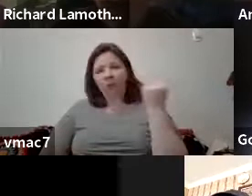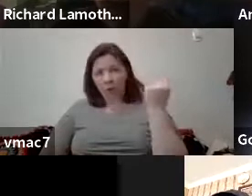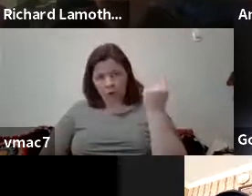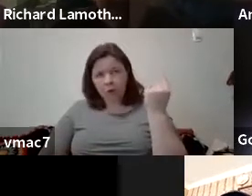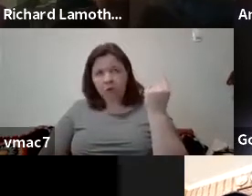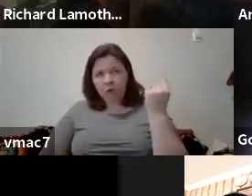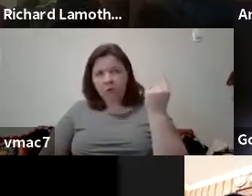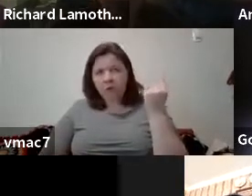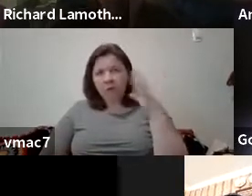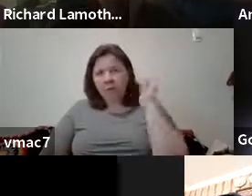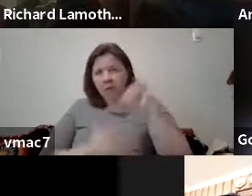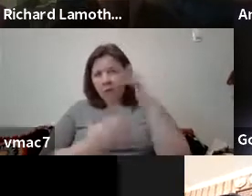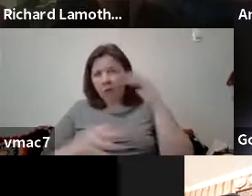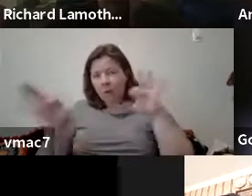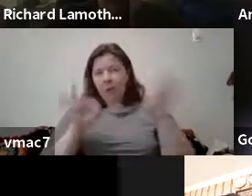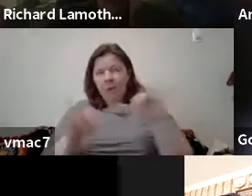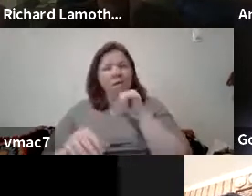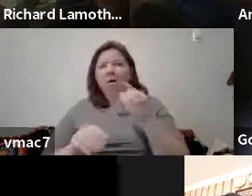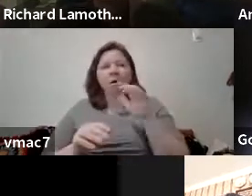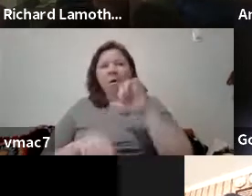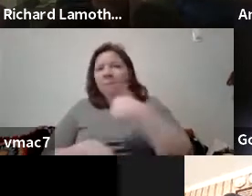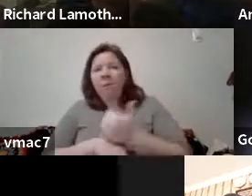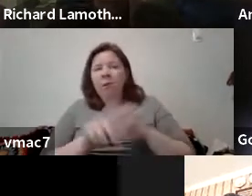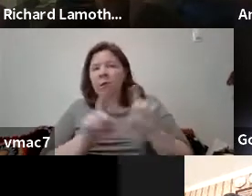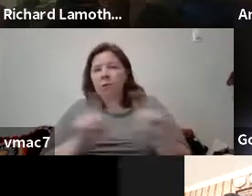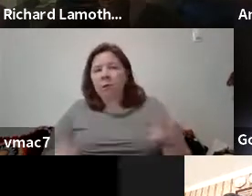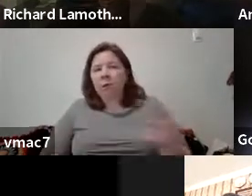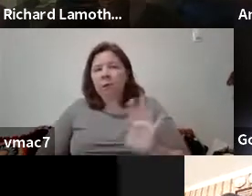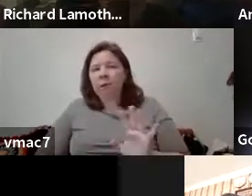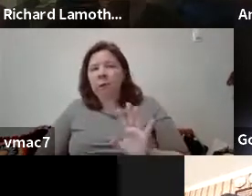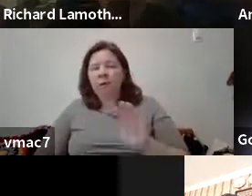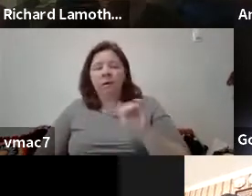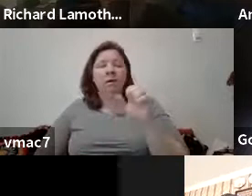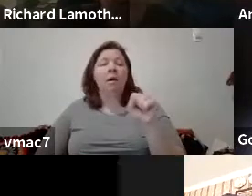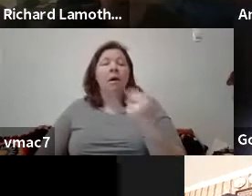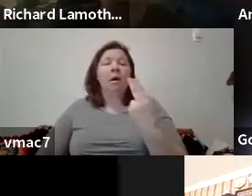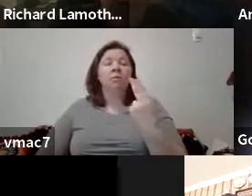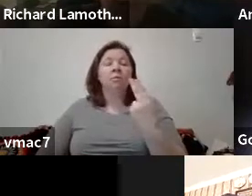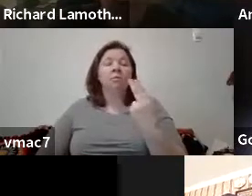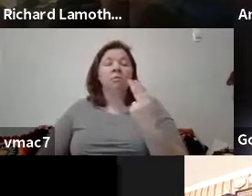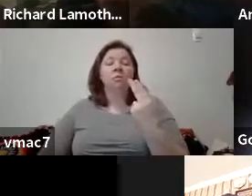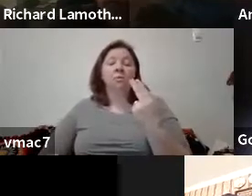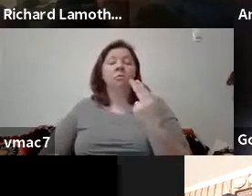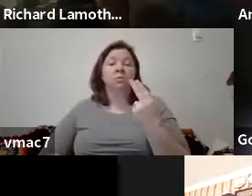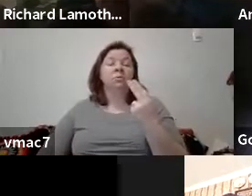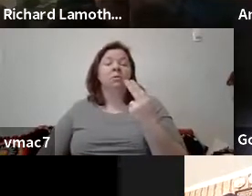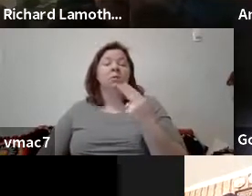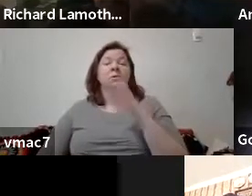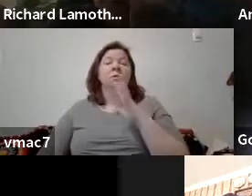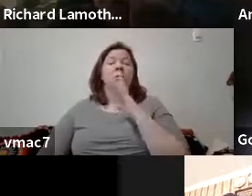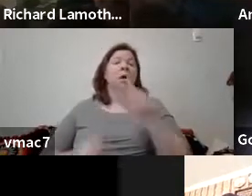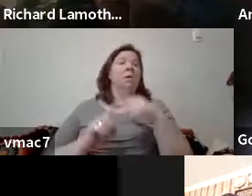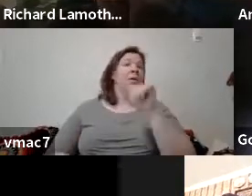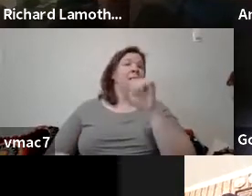you go, hey? Yeah, Ash, so we were saying, hey, no ugly people in ONPASSIVE.